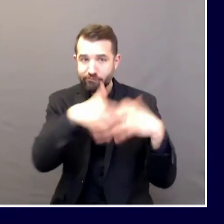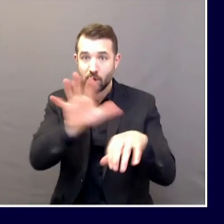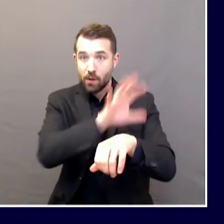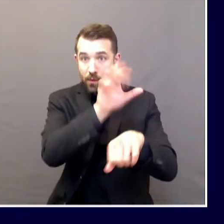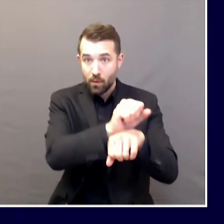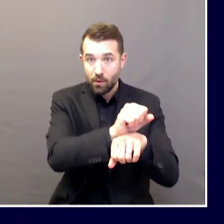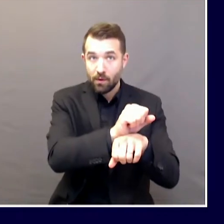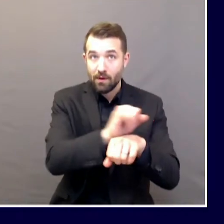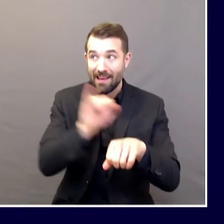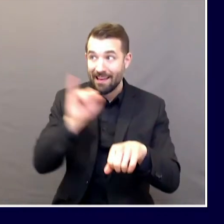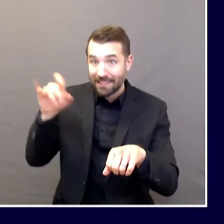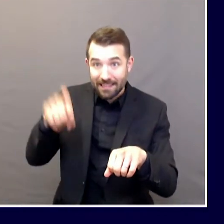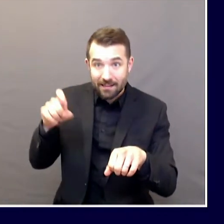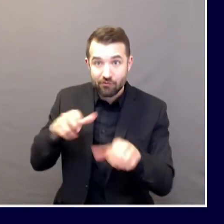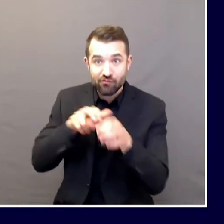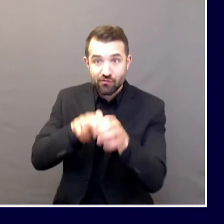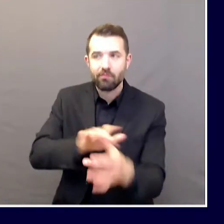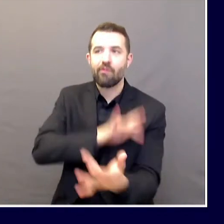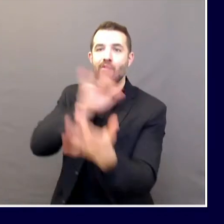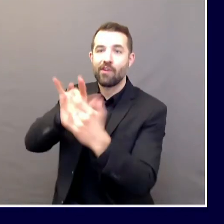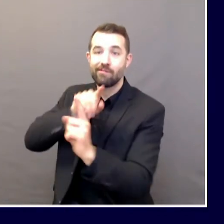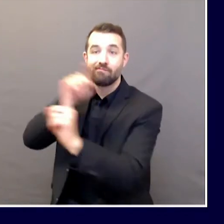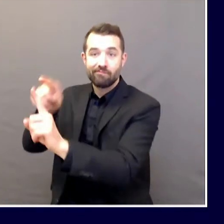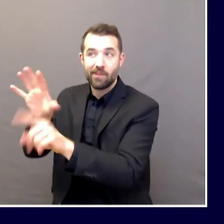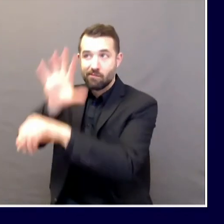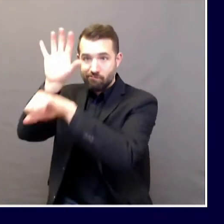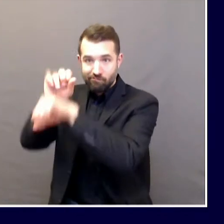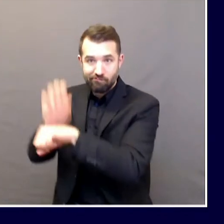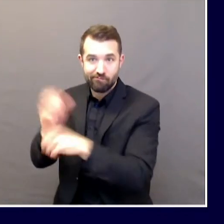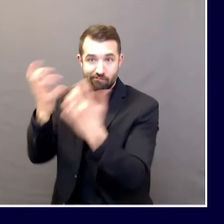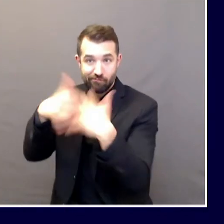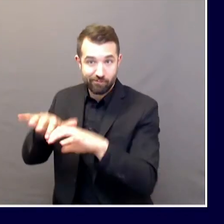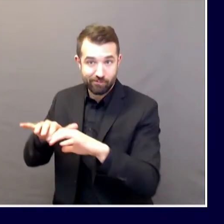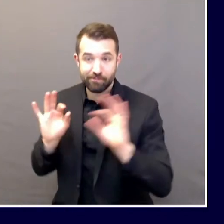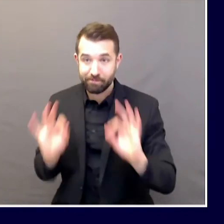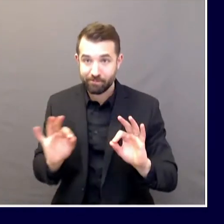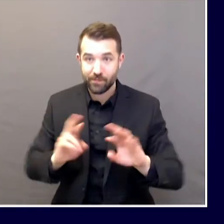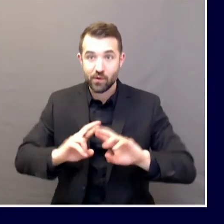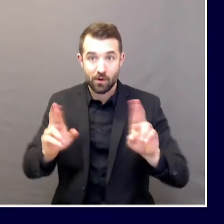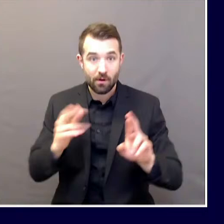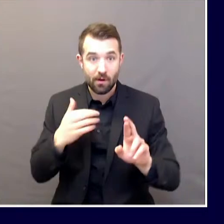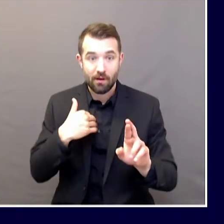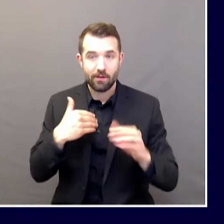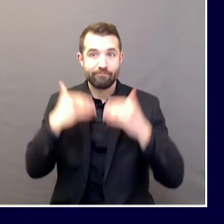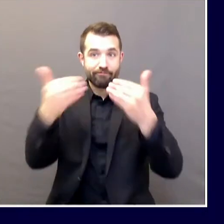over to our colleagues in the media. And the first question for today goes to Allison Ross.